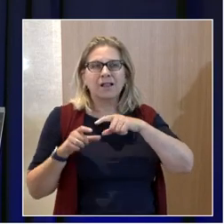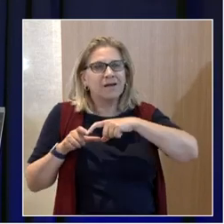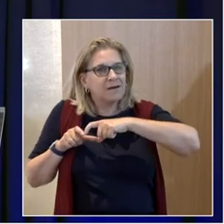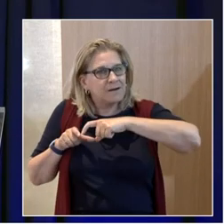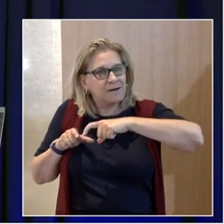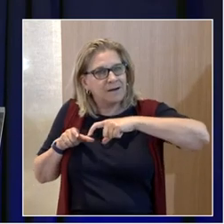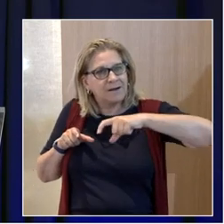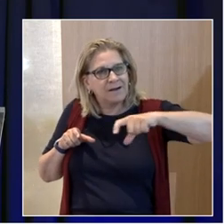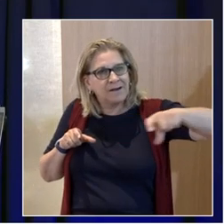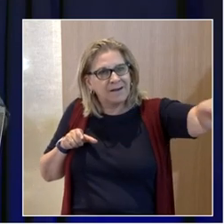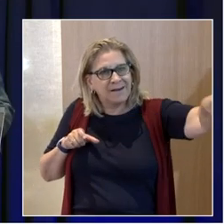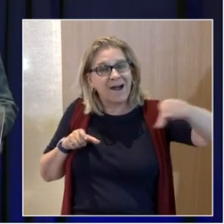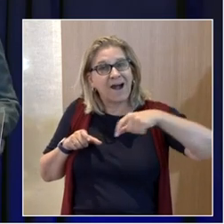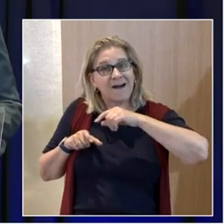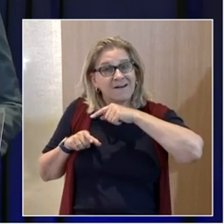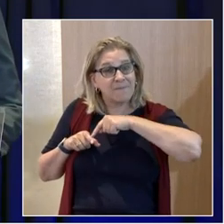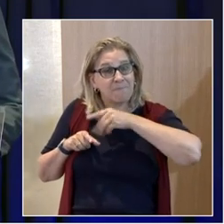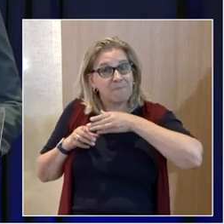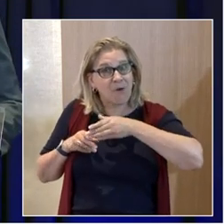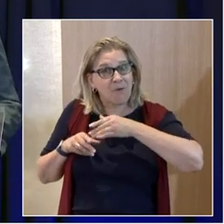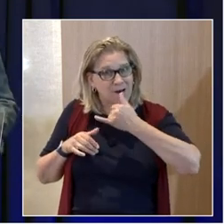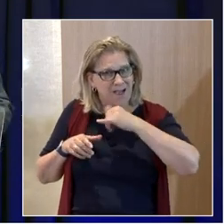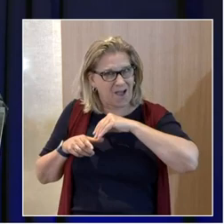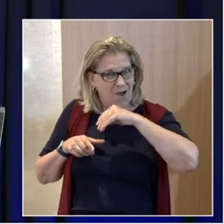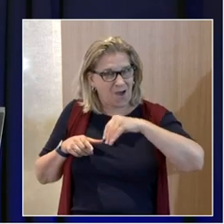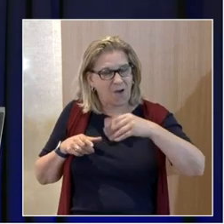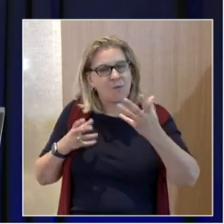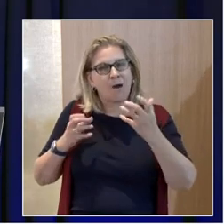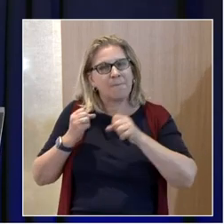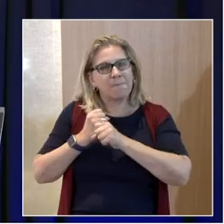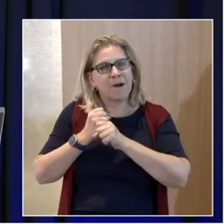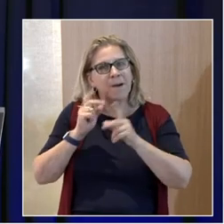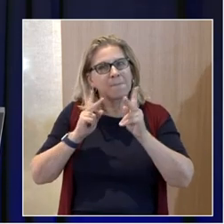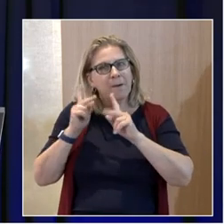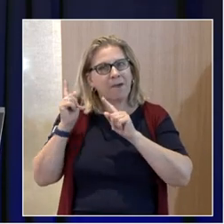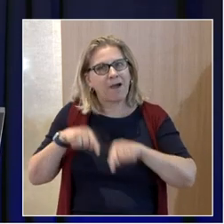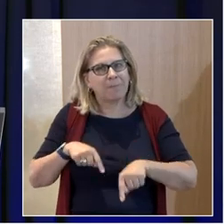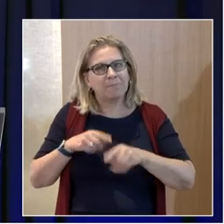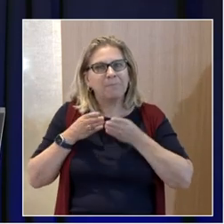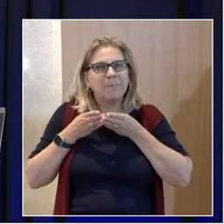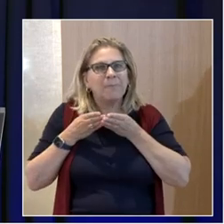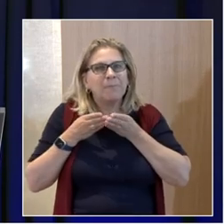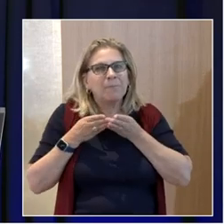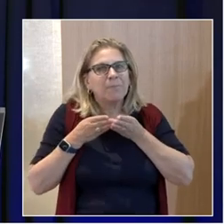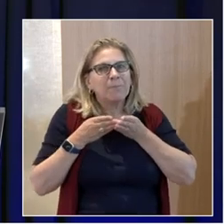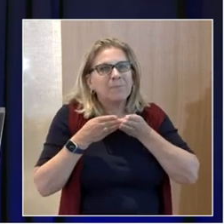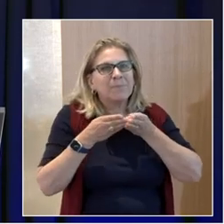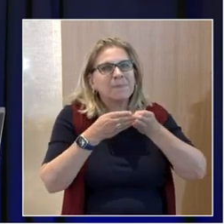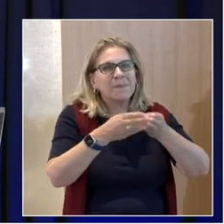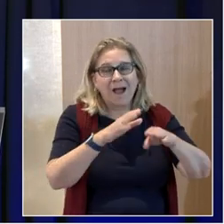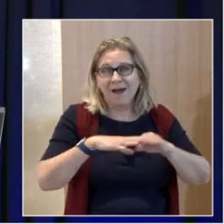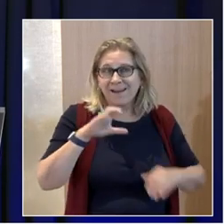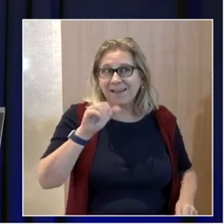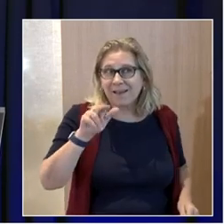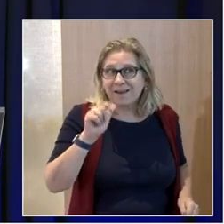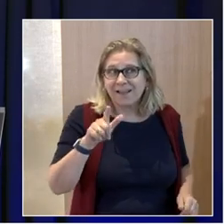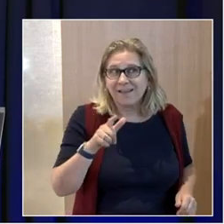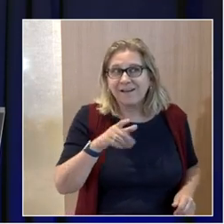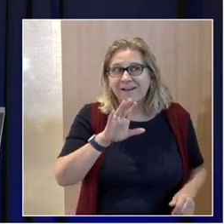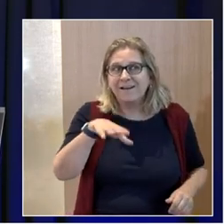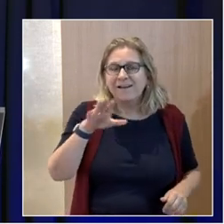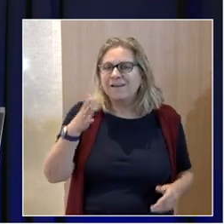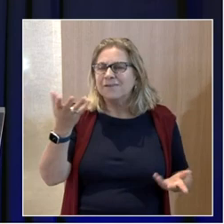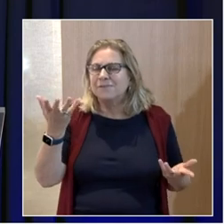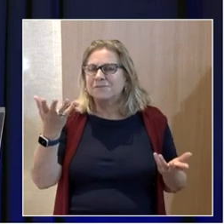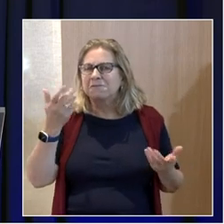people all over. We're also asking people, what are you doing to bring the people downtown? And you may not